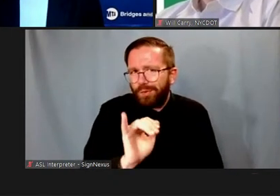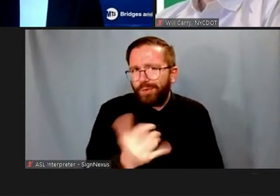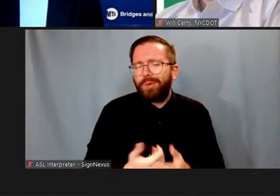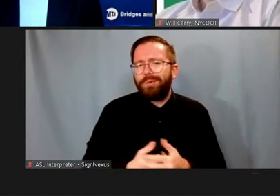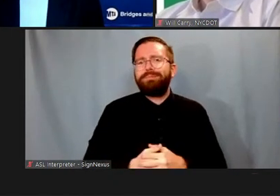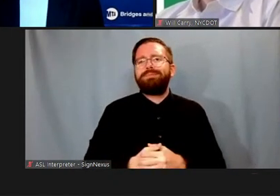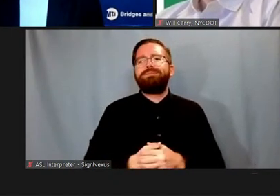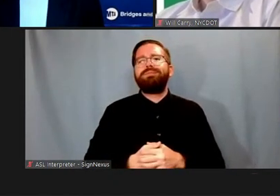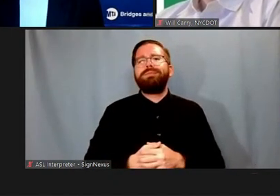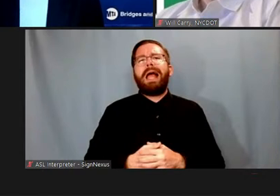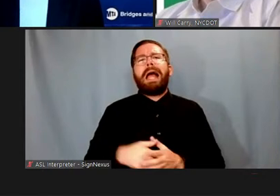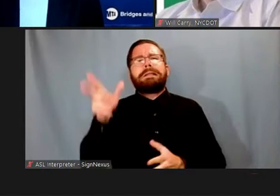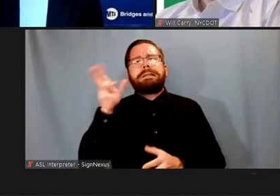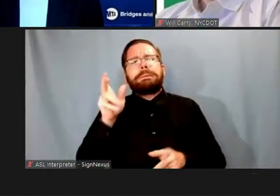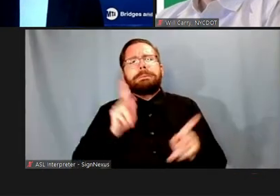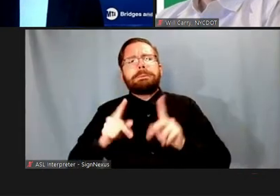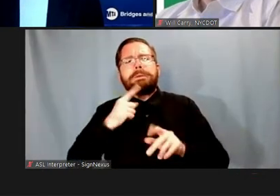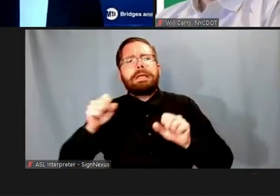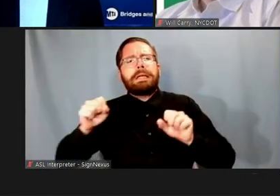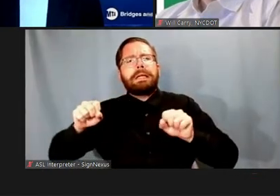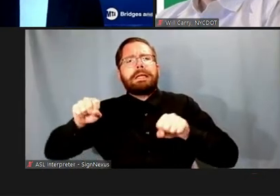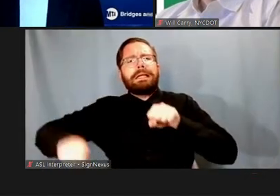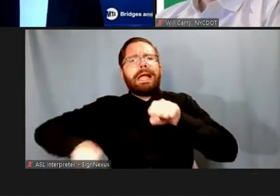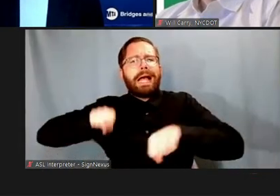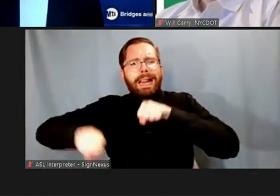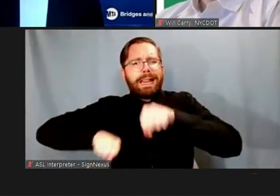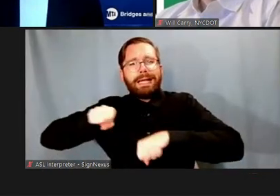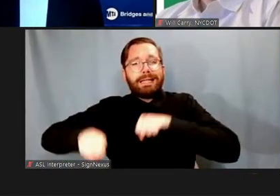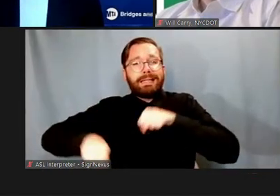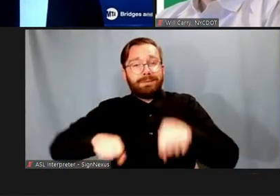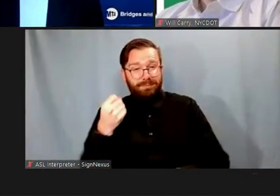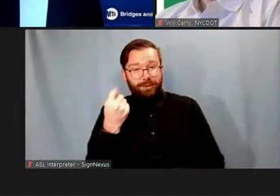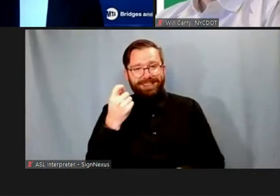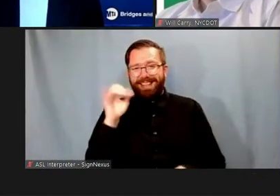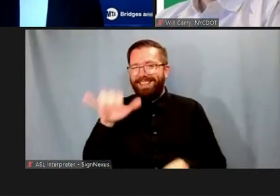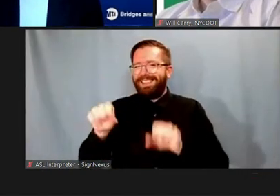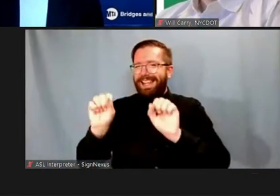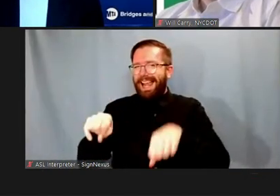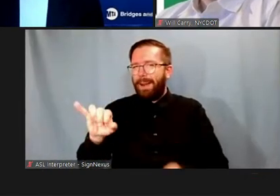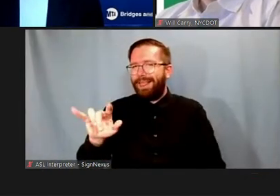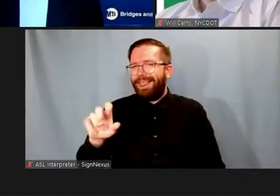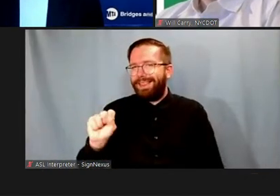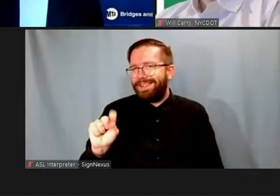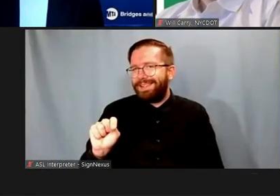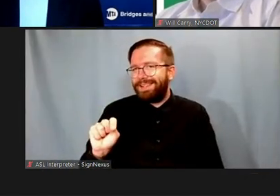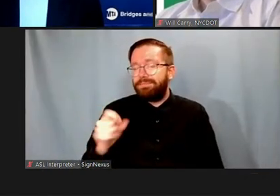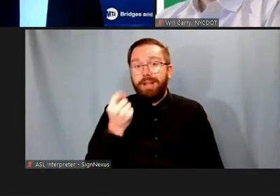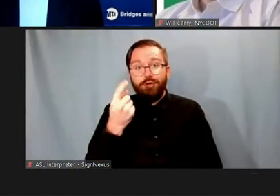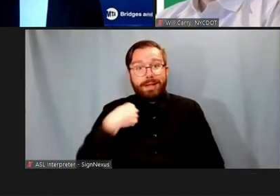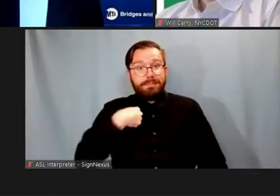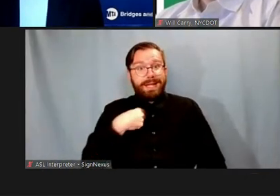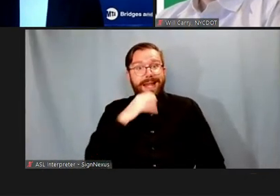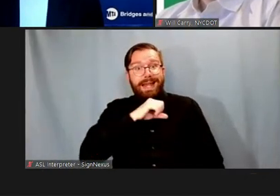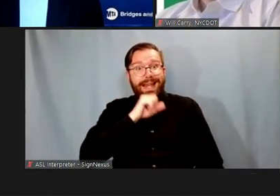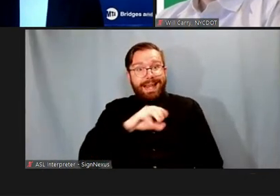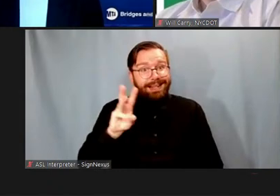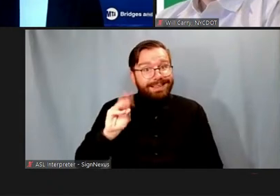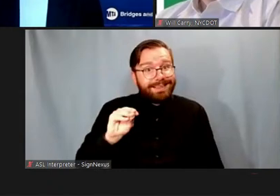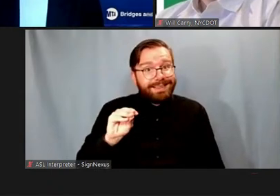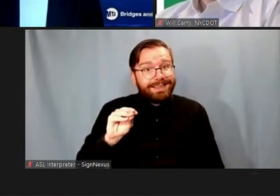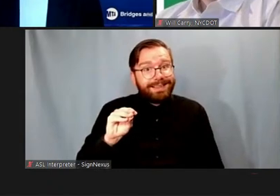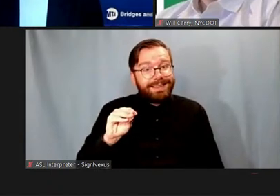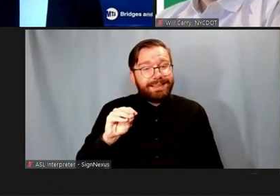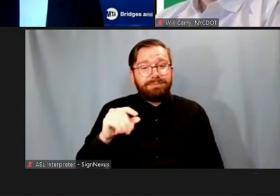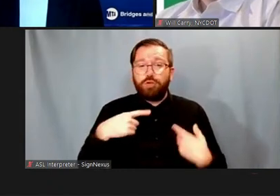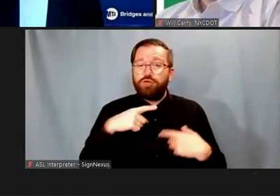i find this really ableist because i'm a 65 year old woman and i find it more and more difficult to take public